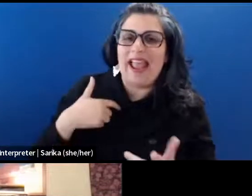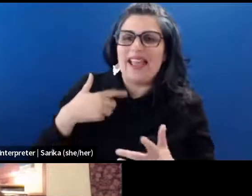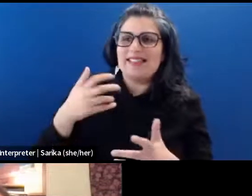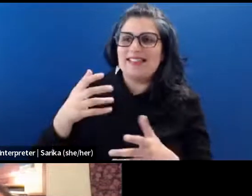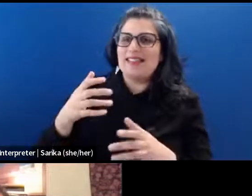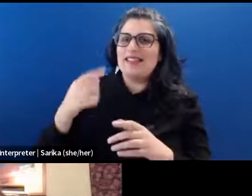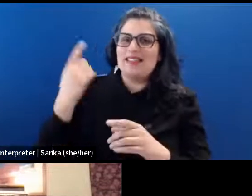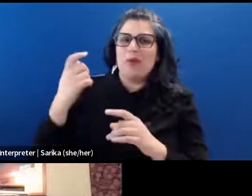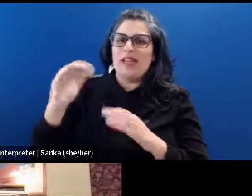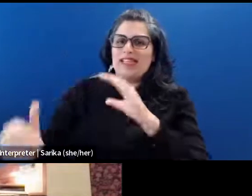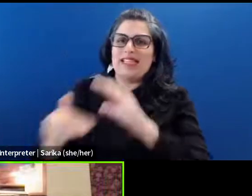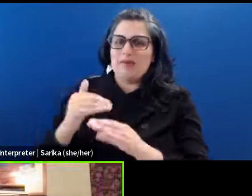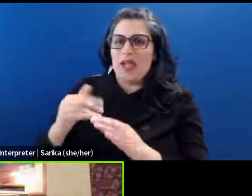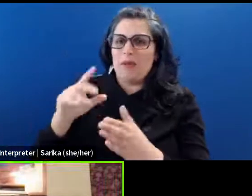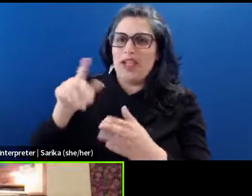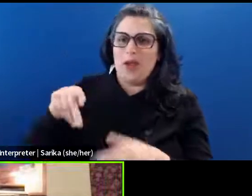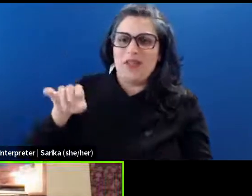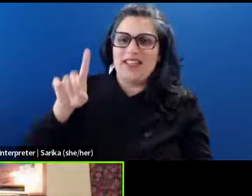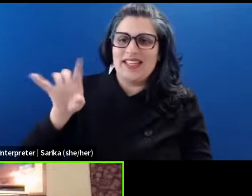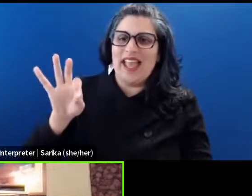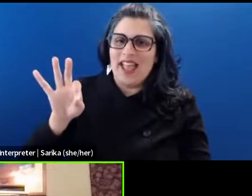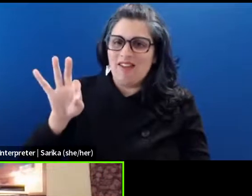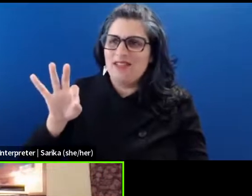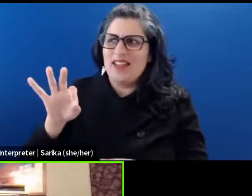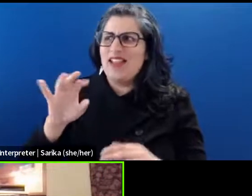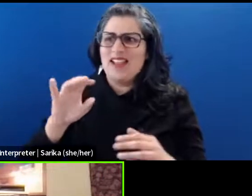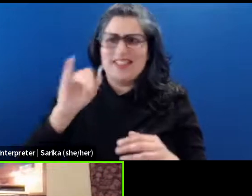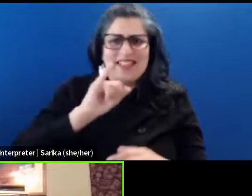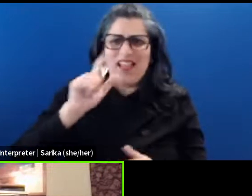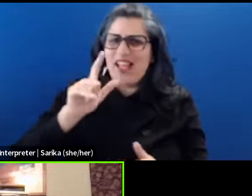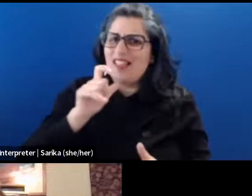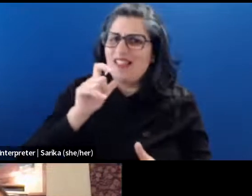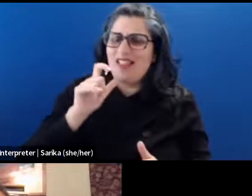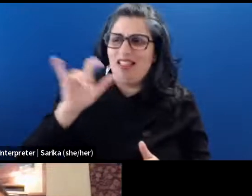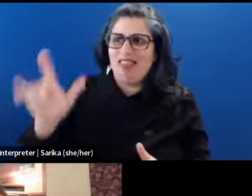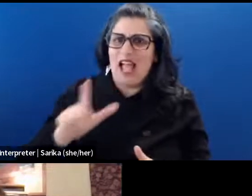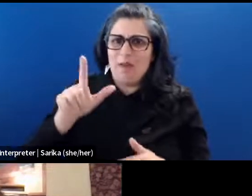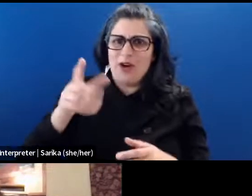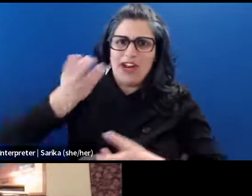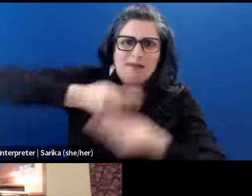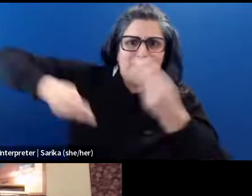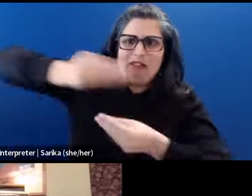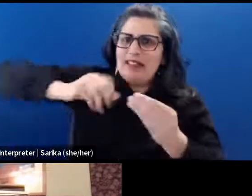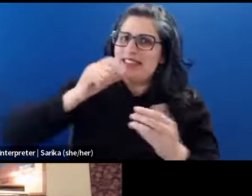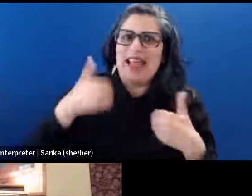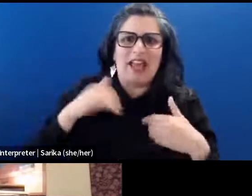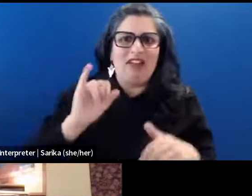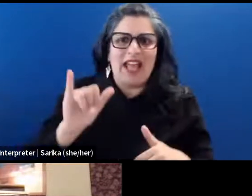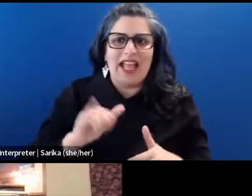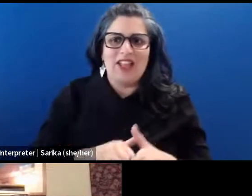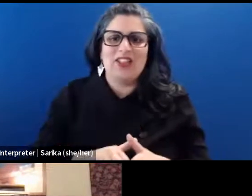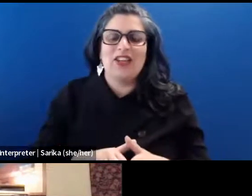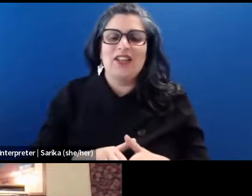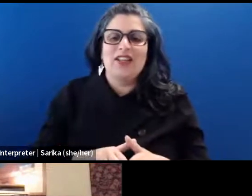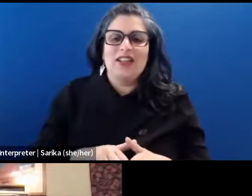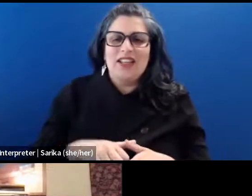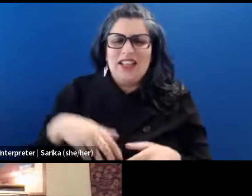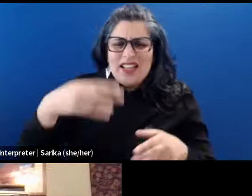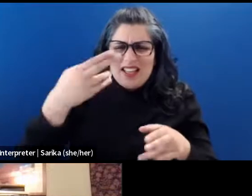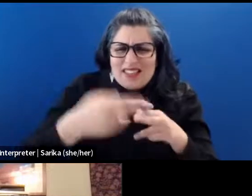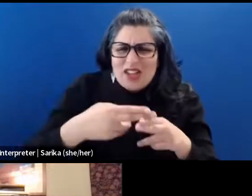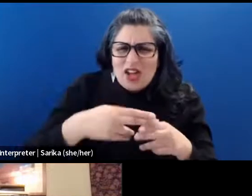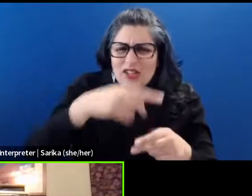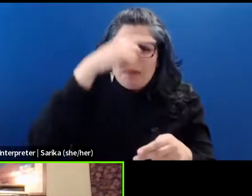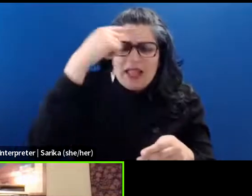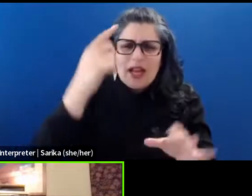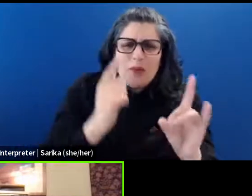trying interlibrary loan. It's a gem. So, yes. So he wrote a book. Is it called Black Buddha? Am I remembering